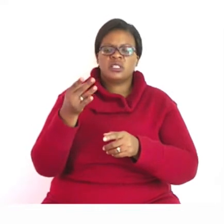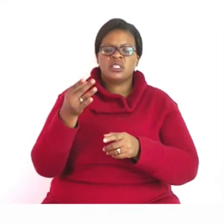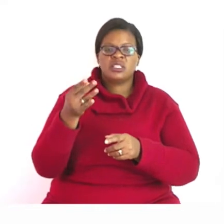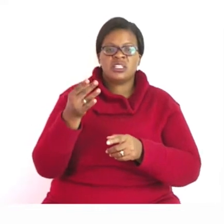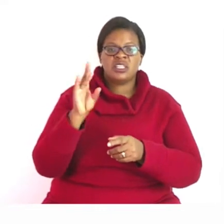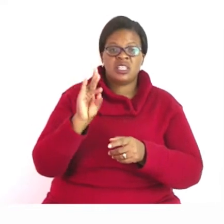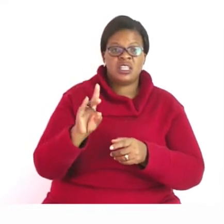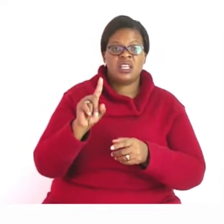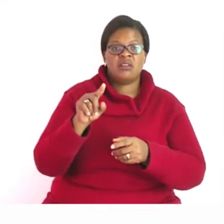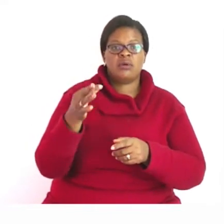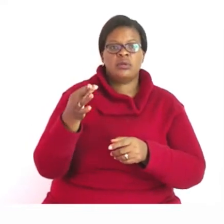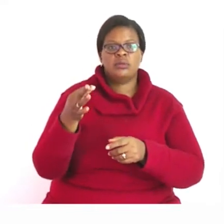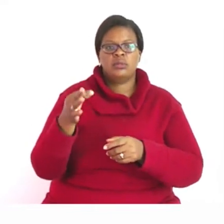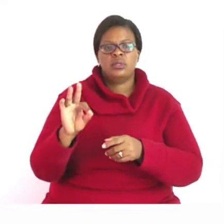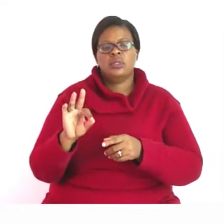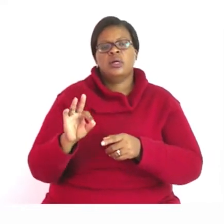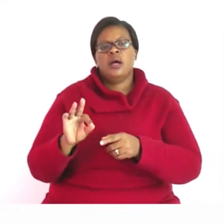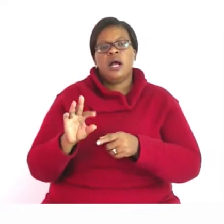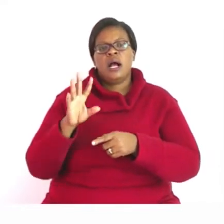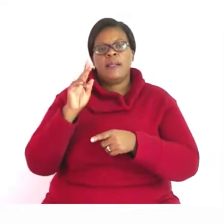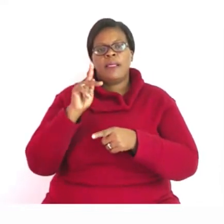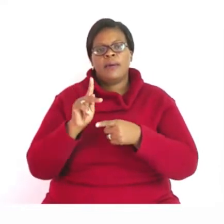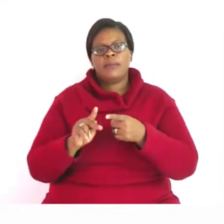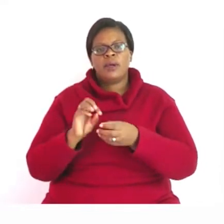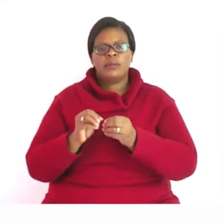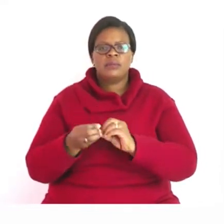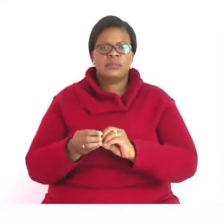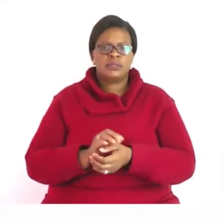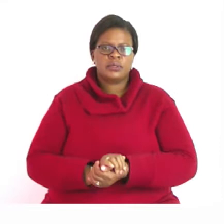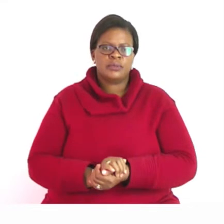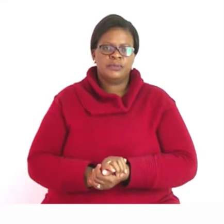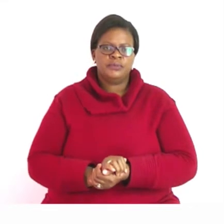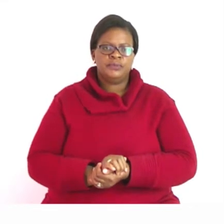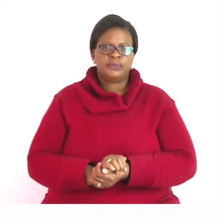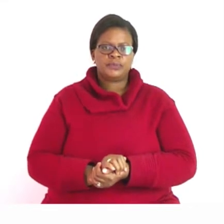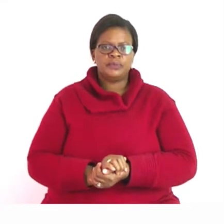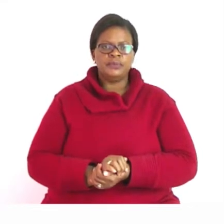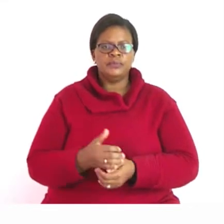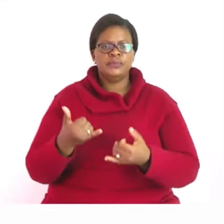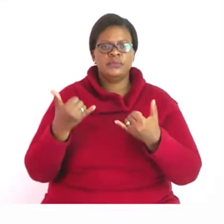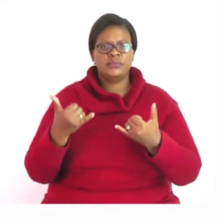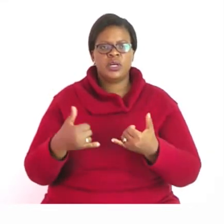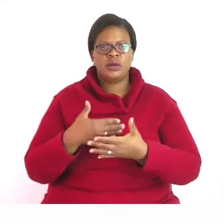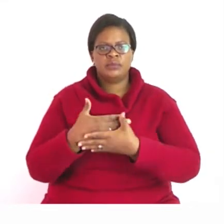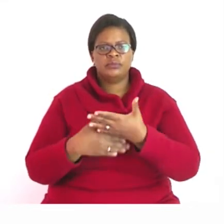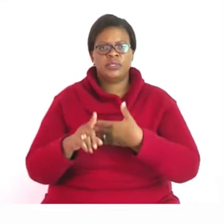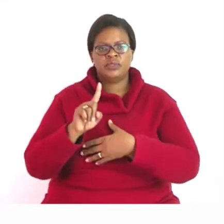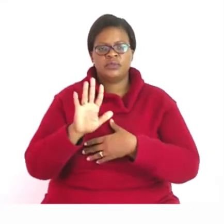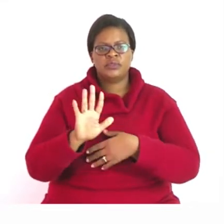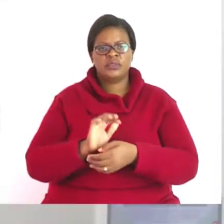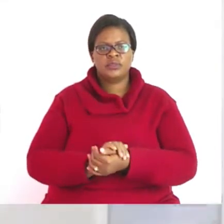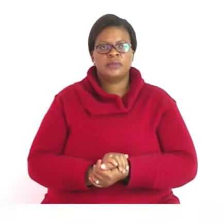because they only have two factors. Now we move to page 15.